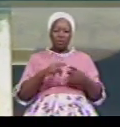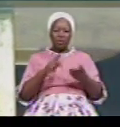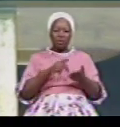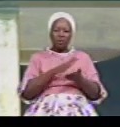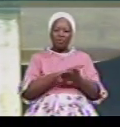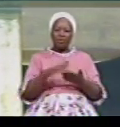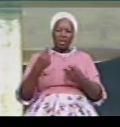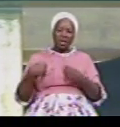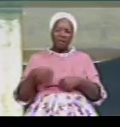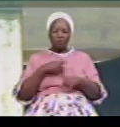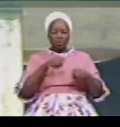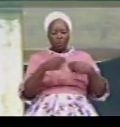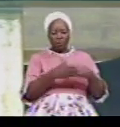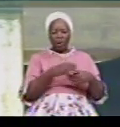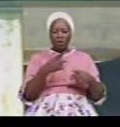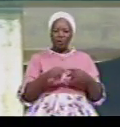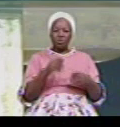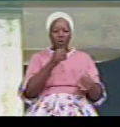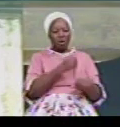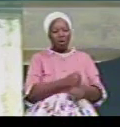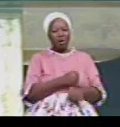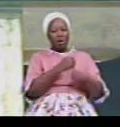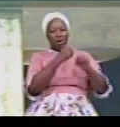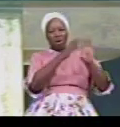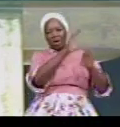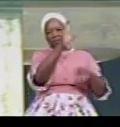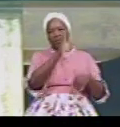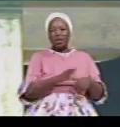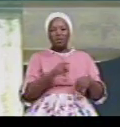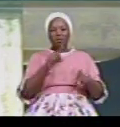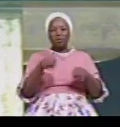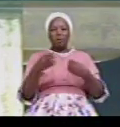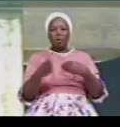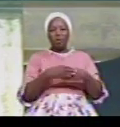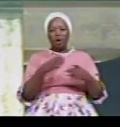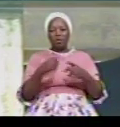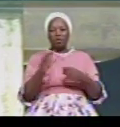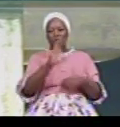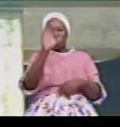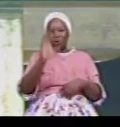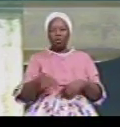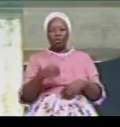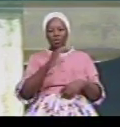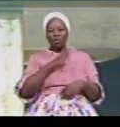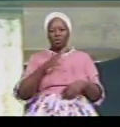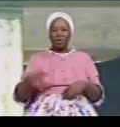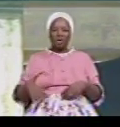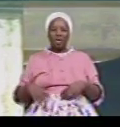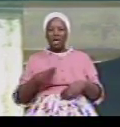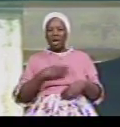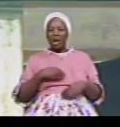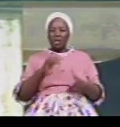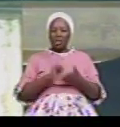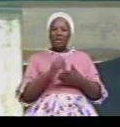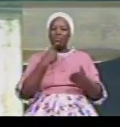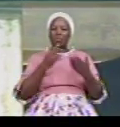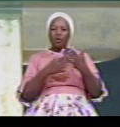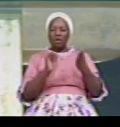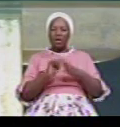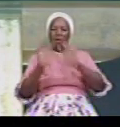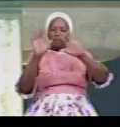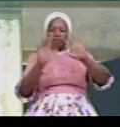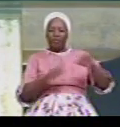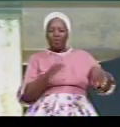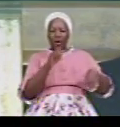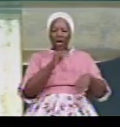back to Calvary. You go back to the cross of Christ. And that blood that flowed at